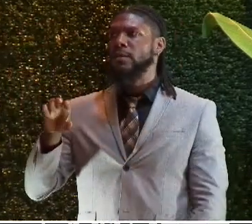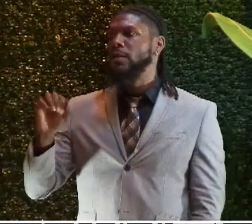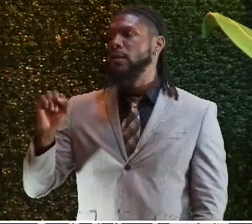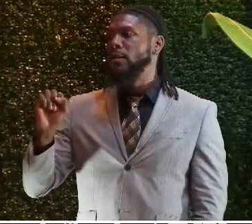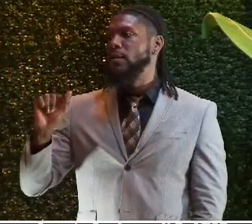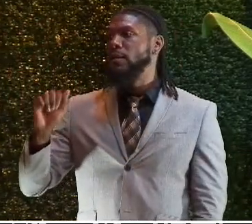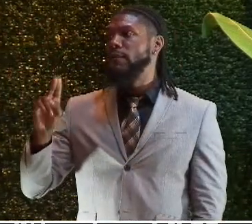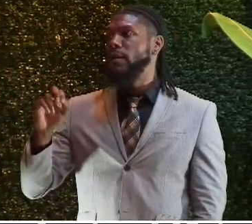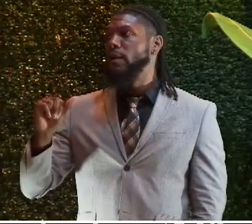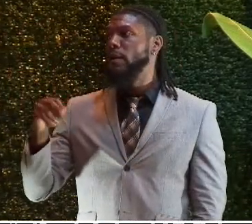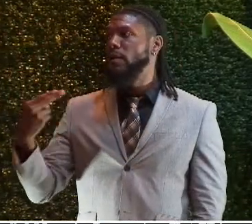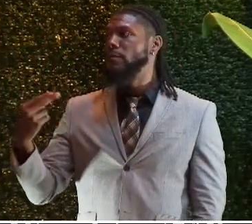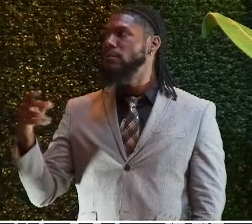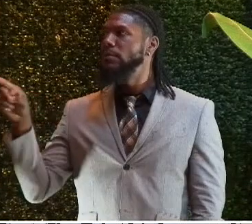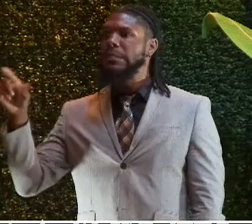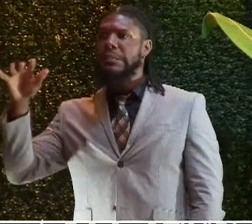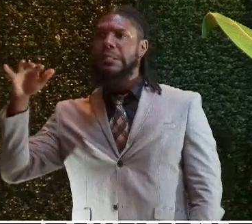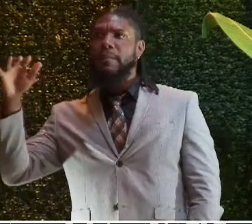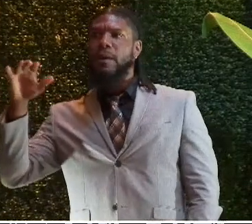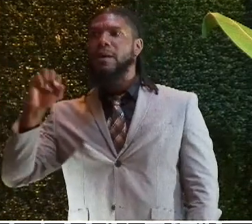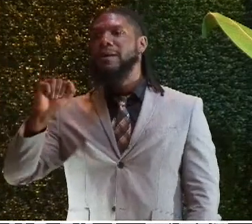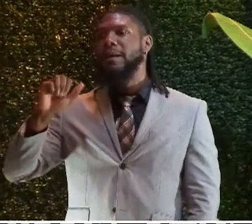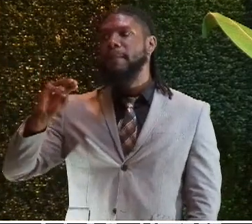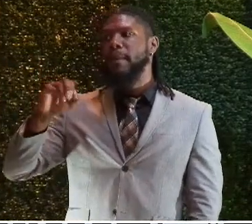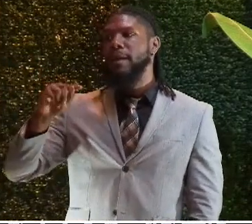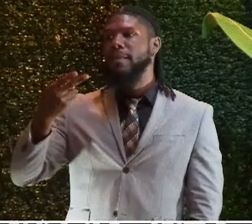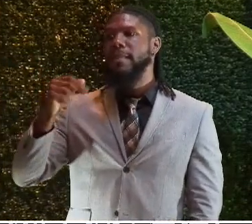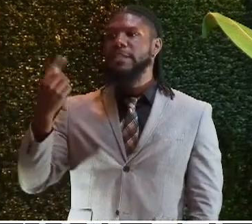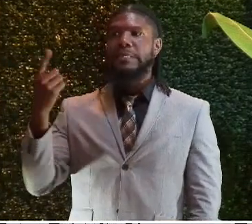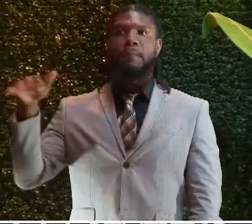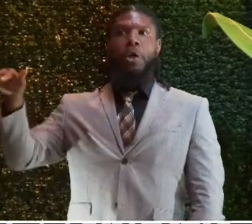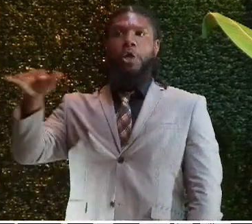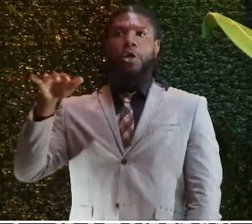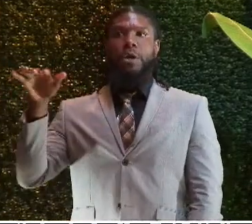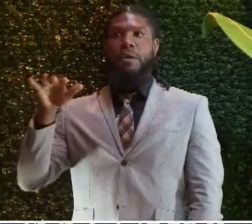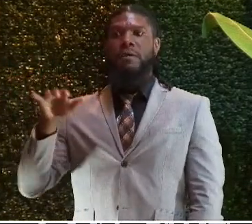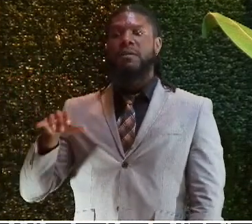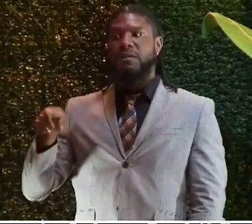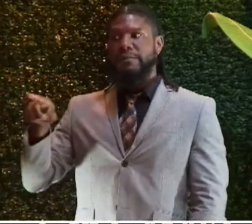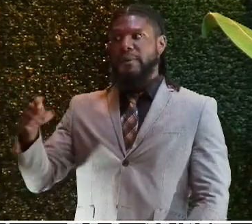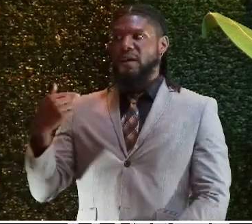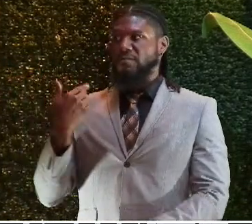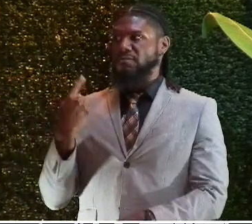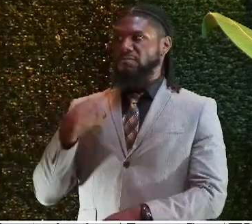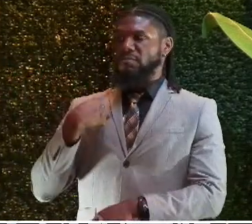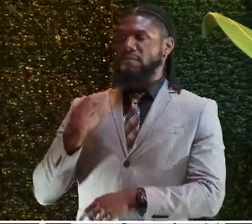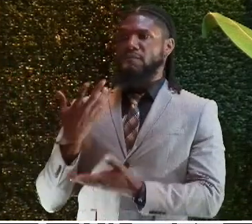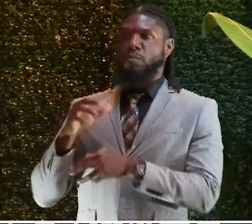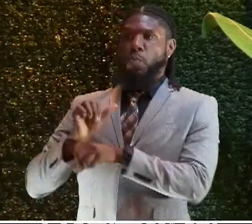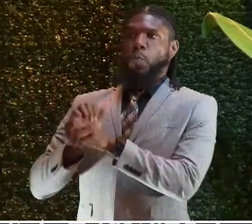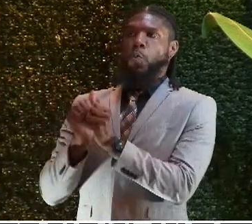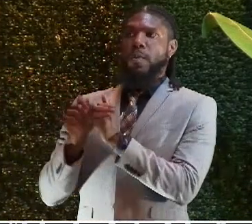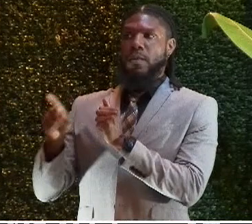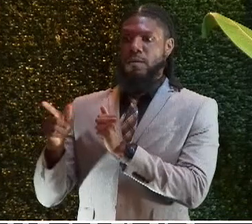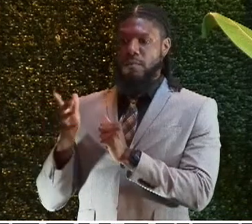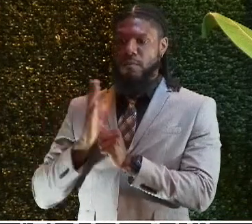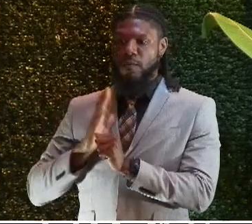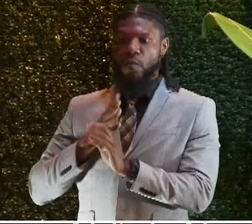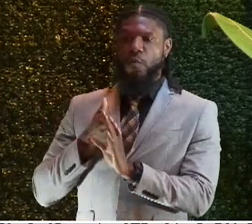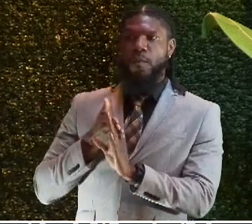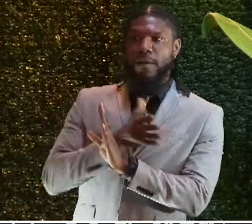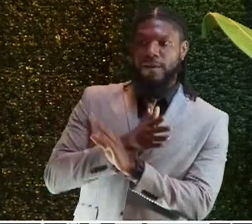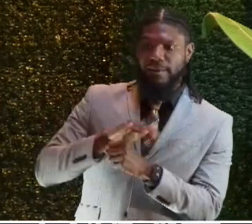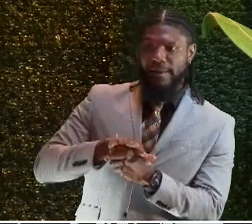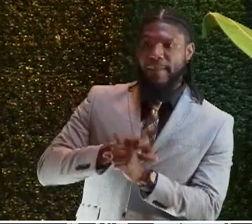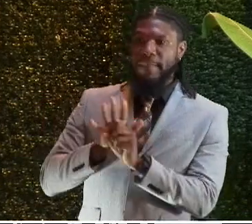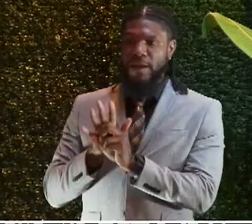here. Samantha's somewhere in there. But Samantha Masters, I have worked with before the fame and glitz and glam